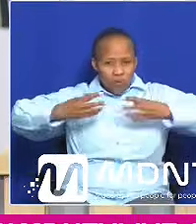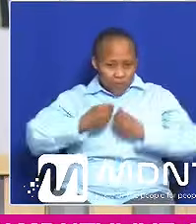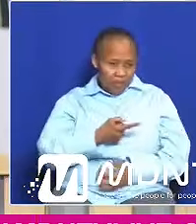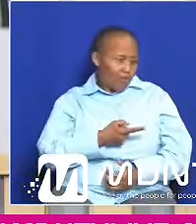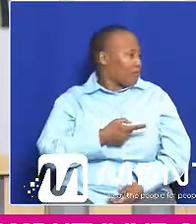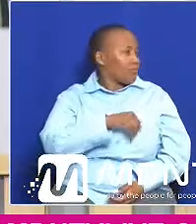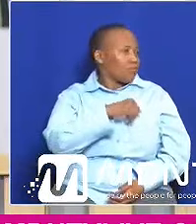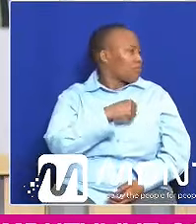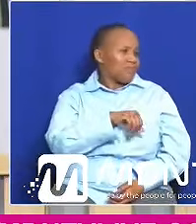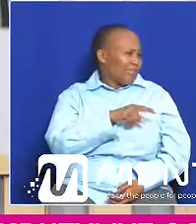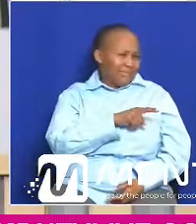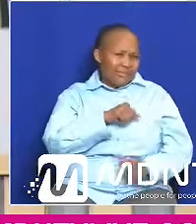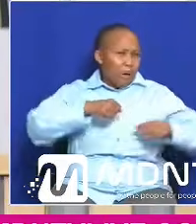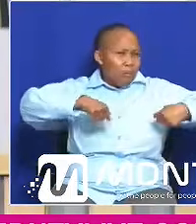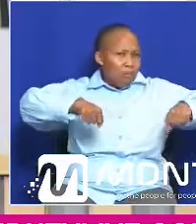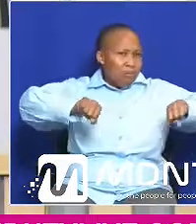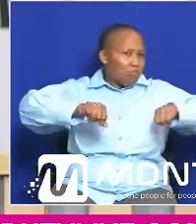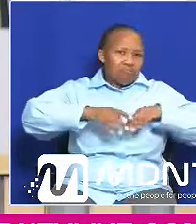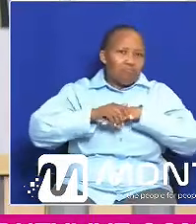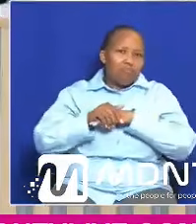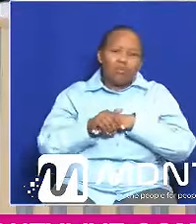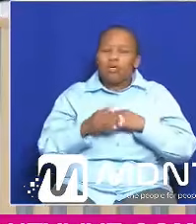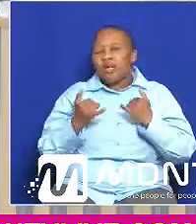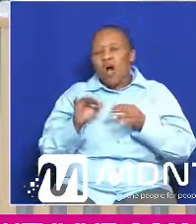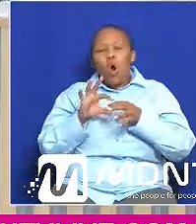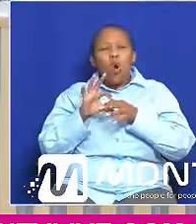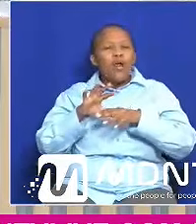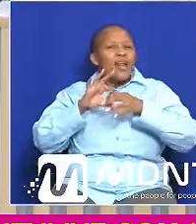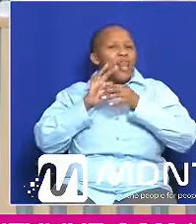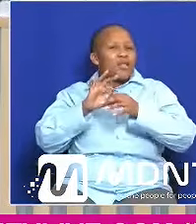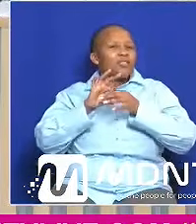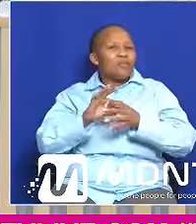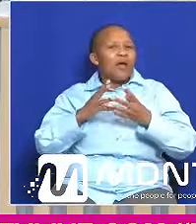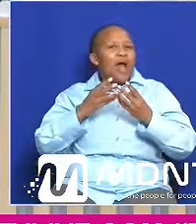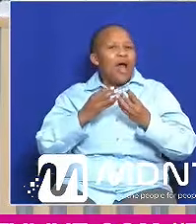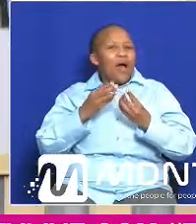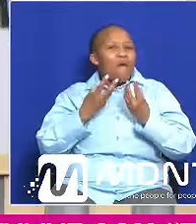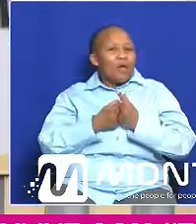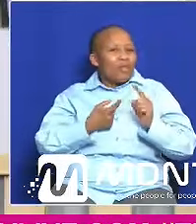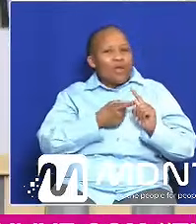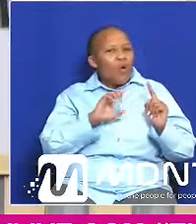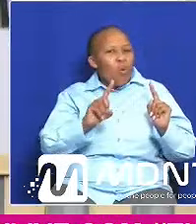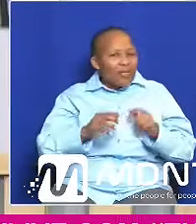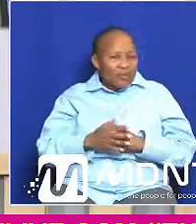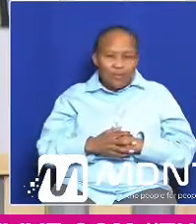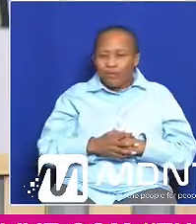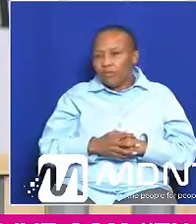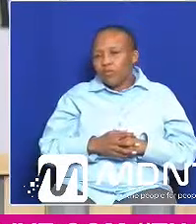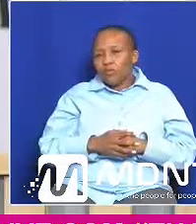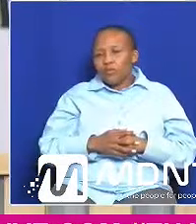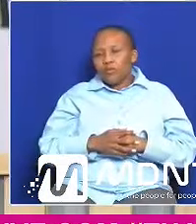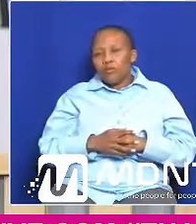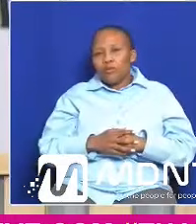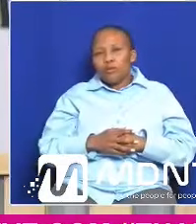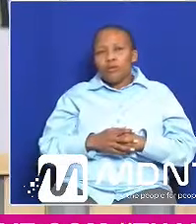trying to get to what was the nature of the relationship. What did you do together? You know, I'm opening this relationship because last time I